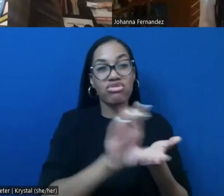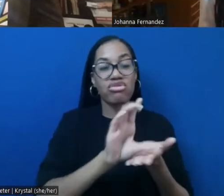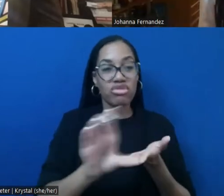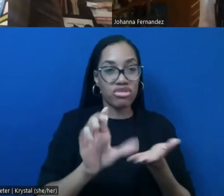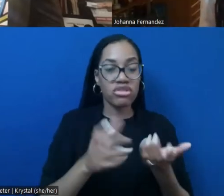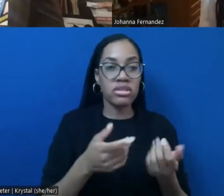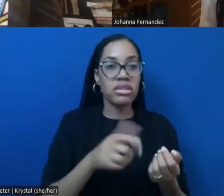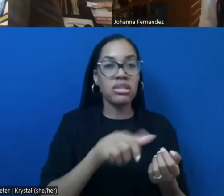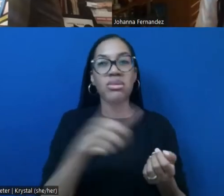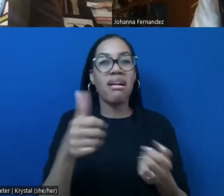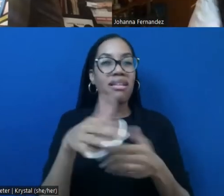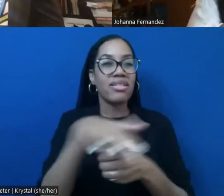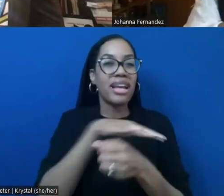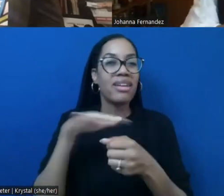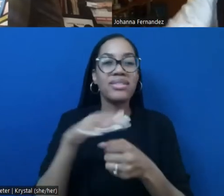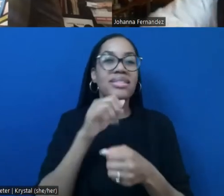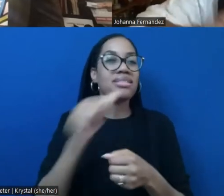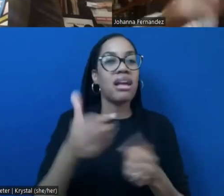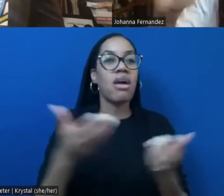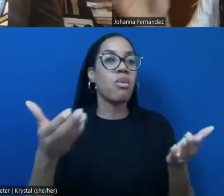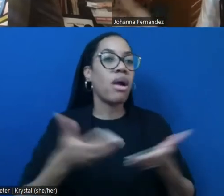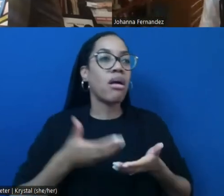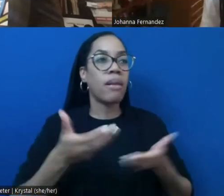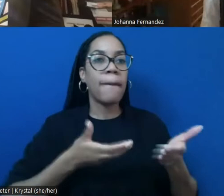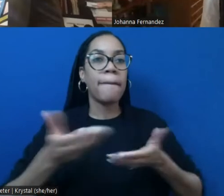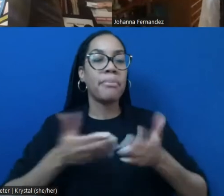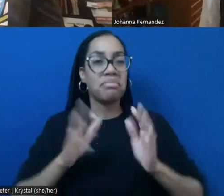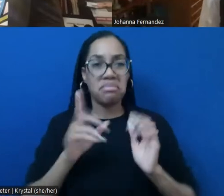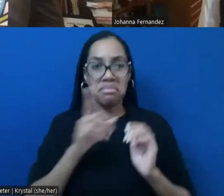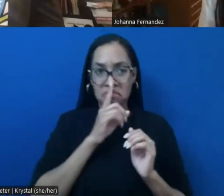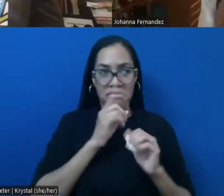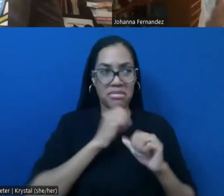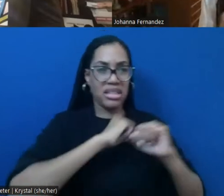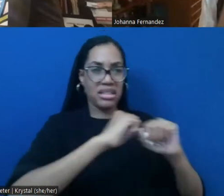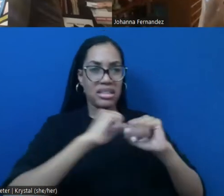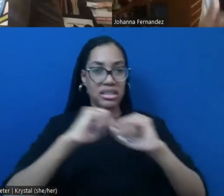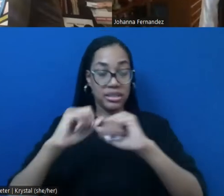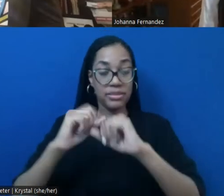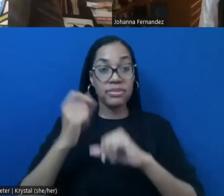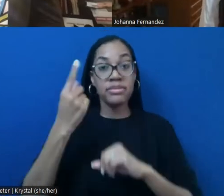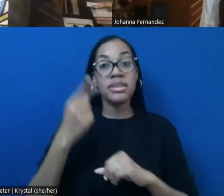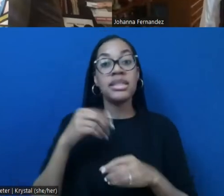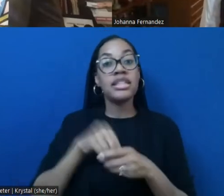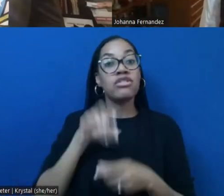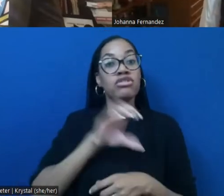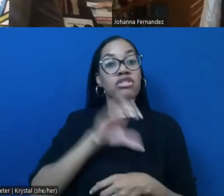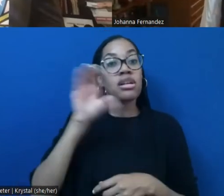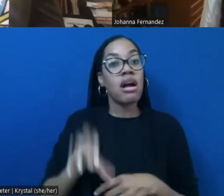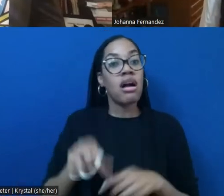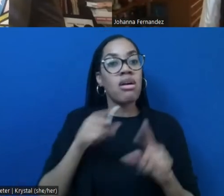thousands and thousands of families were pushed out of that riverfront